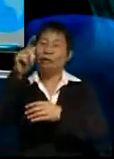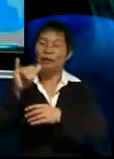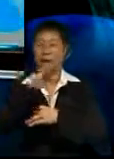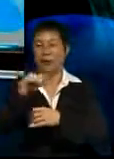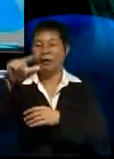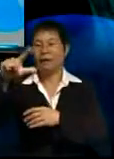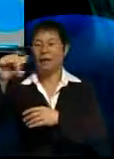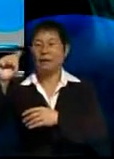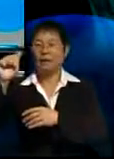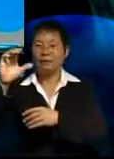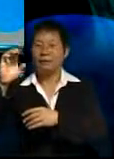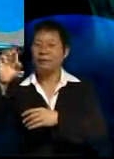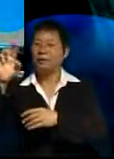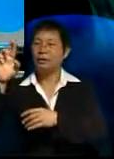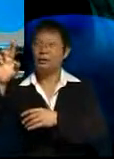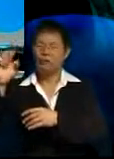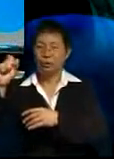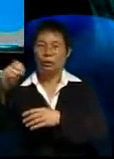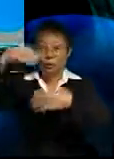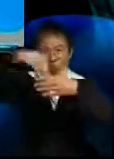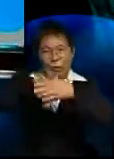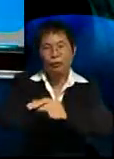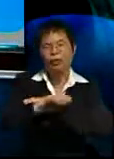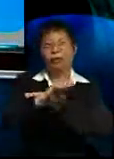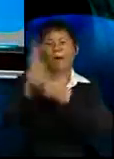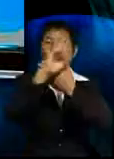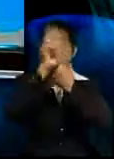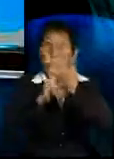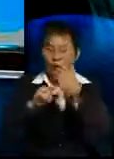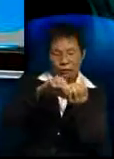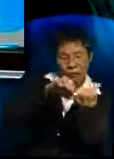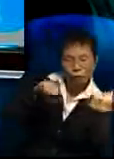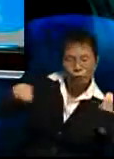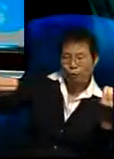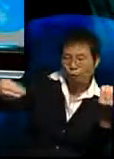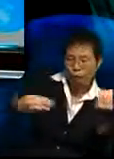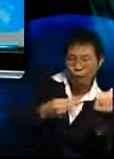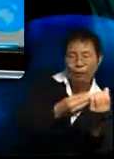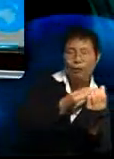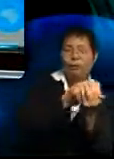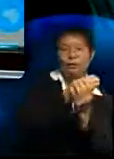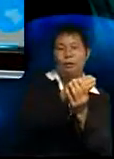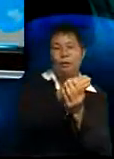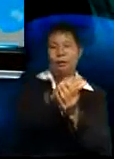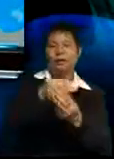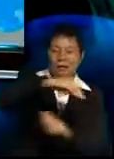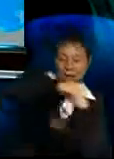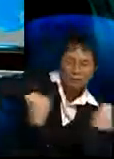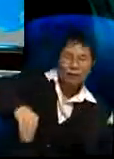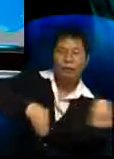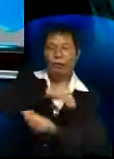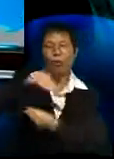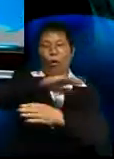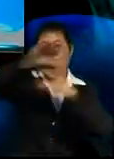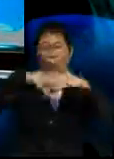glycerol pass through the villus and enters the bloodstreams. These substances are then circulated